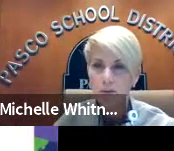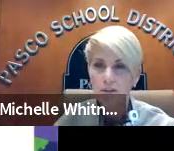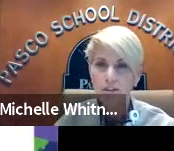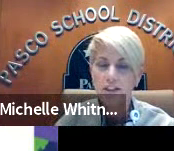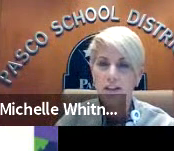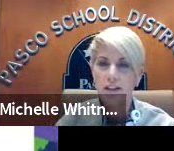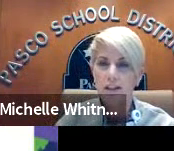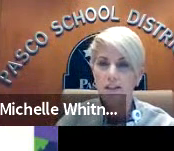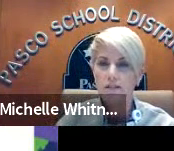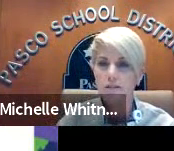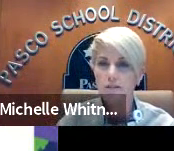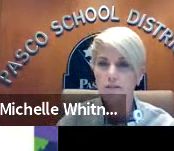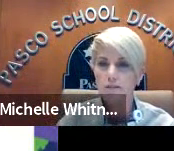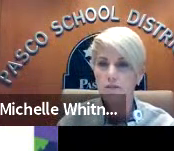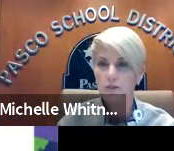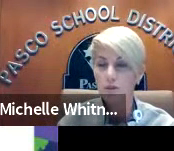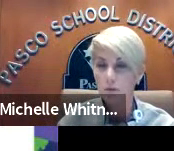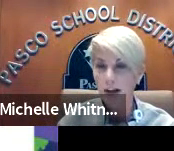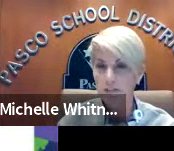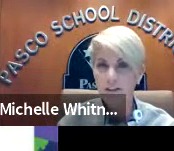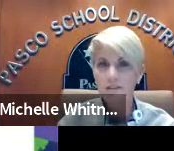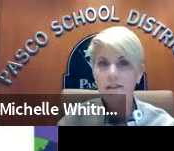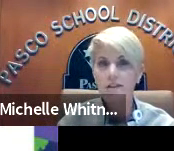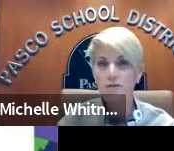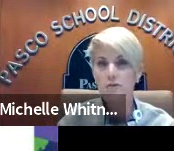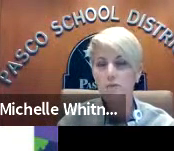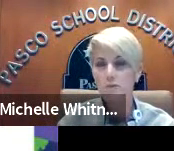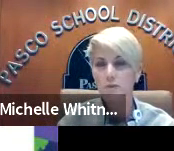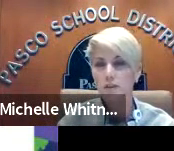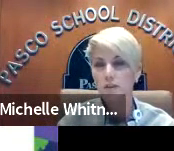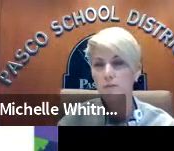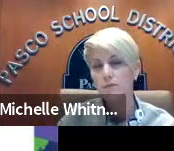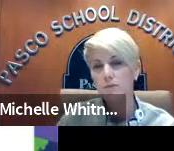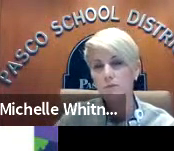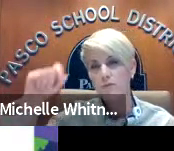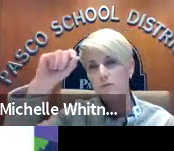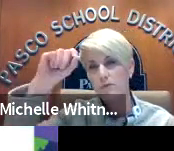accustomed as a board to seeing these graphics.